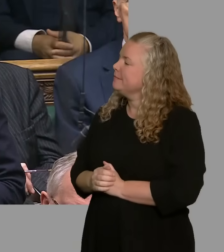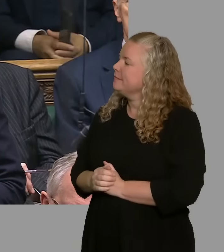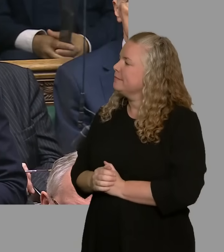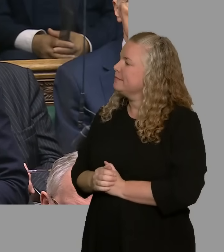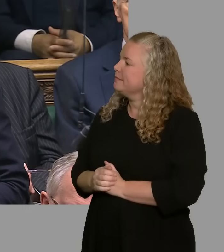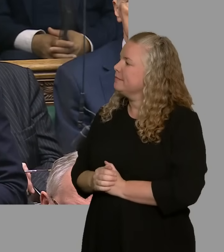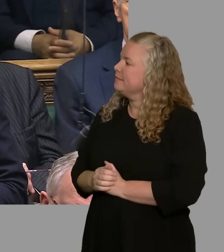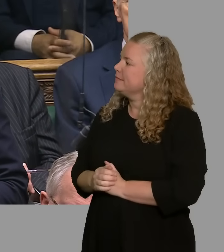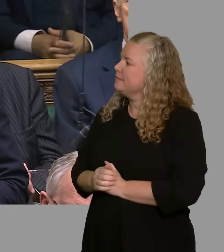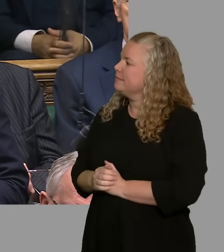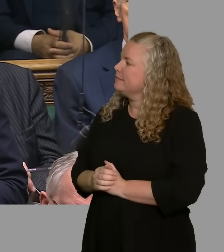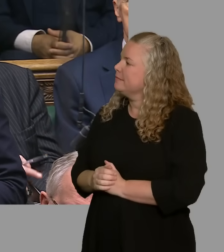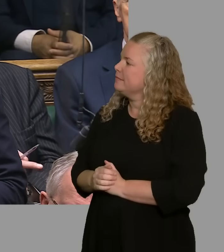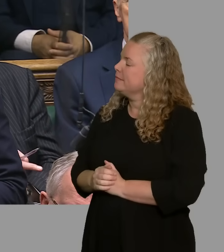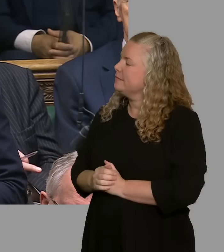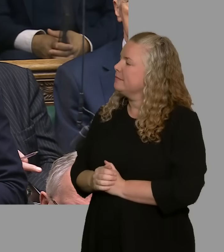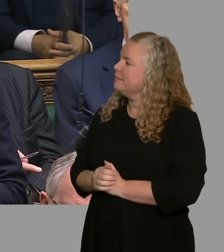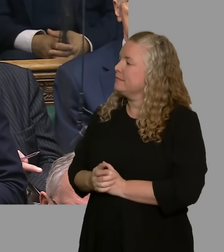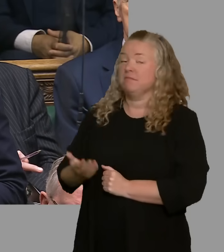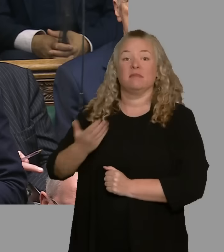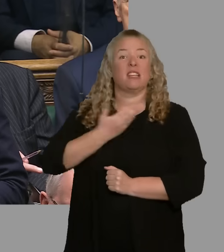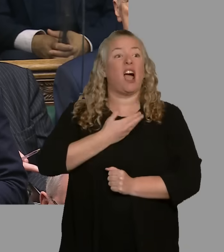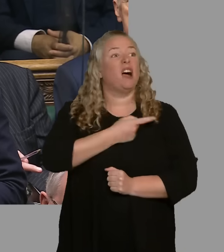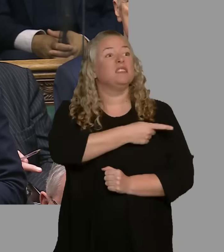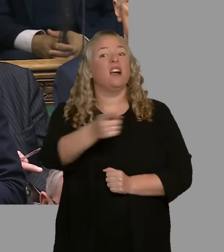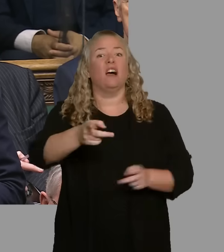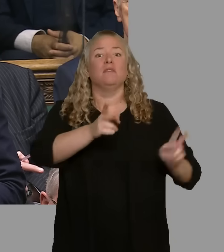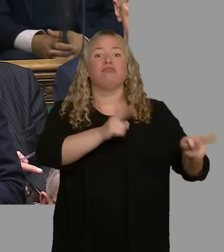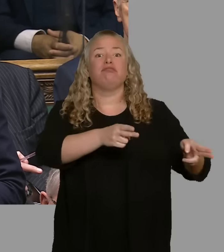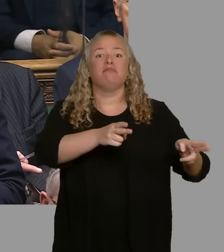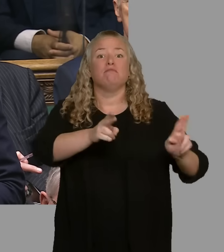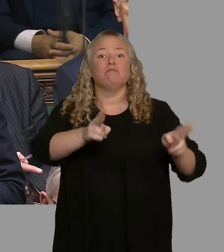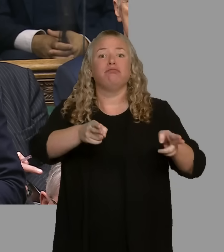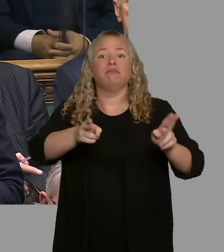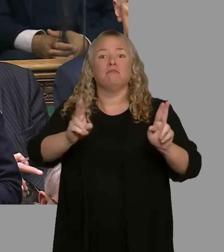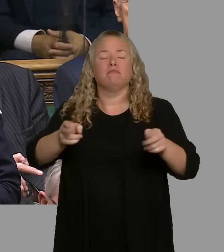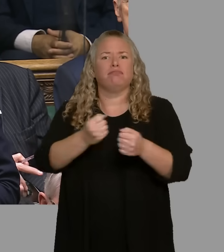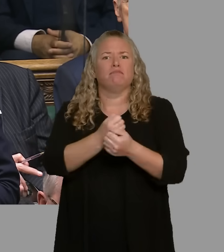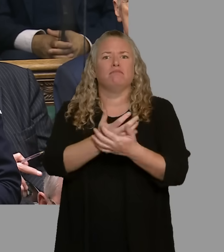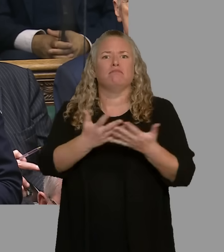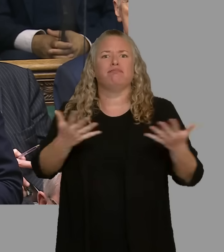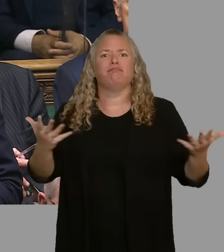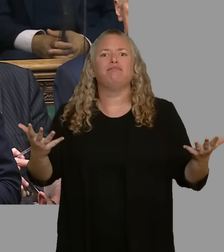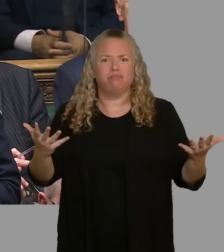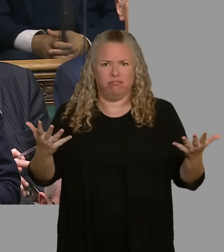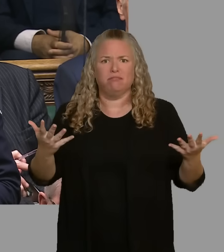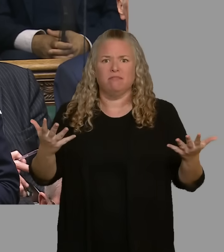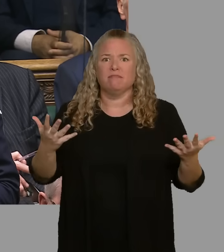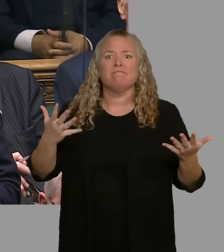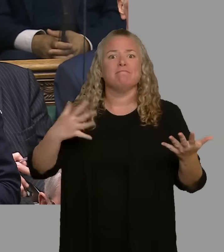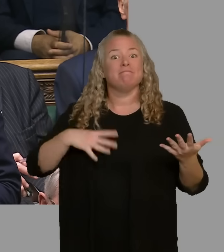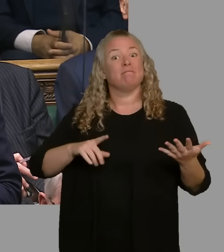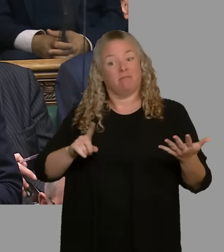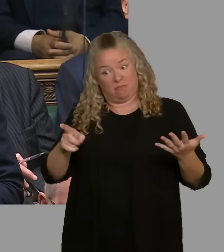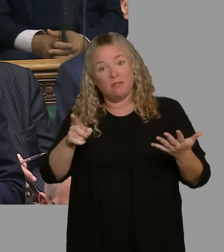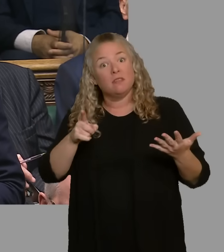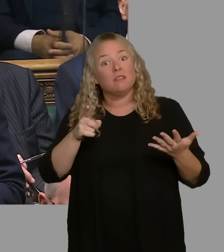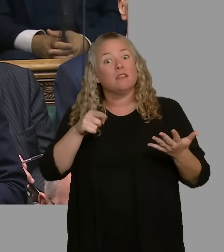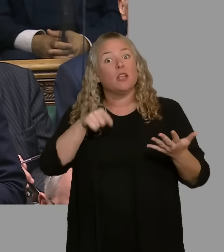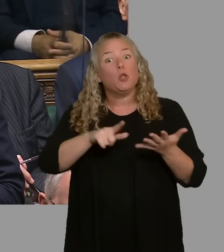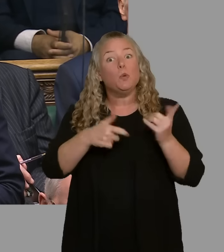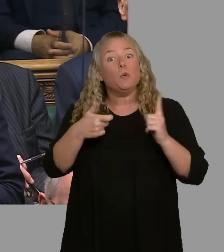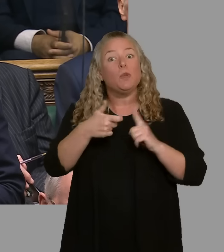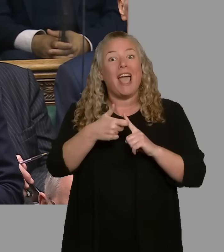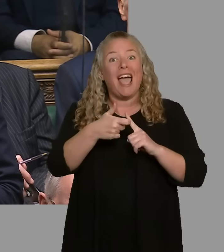by international law, the Prime Minister will today welcome into his home, a home entrusted to him